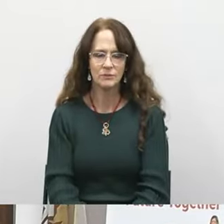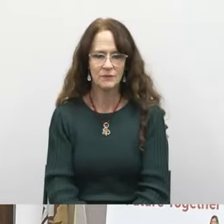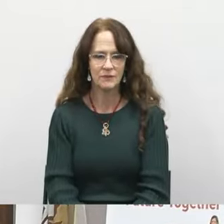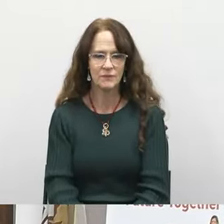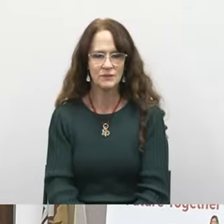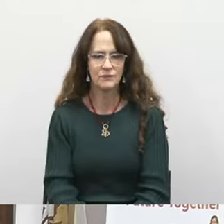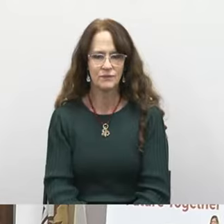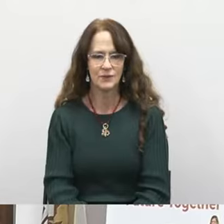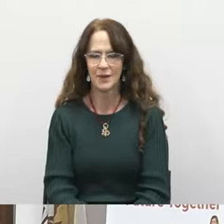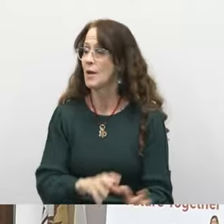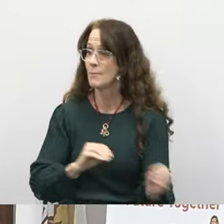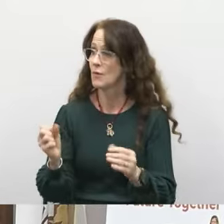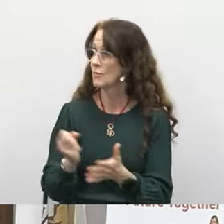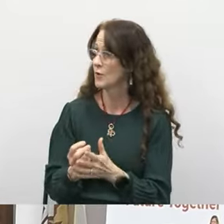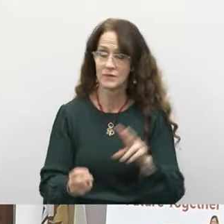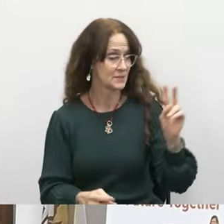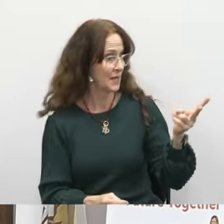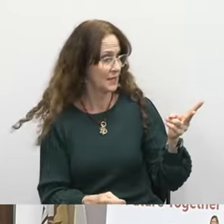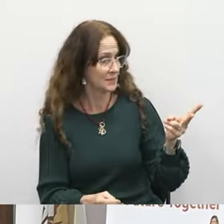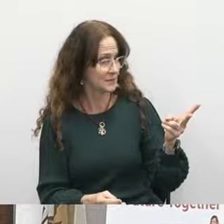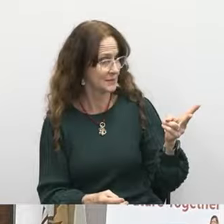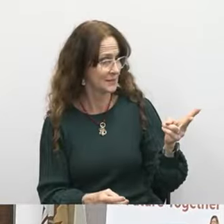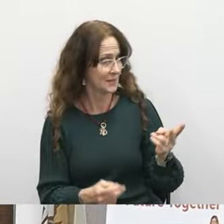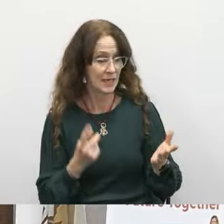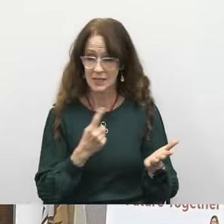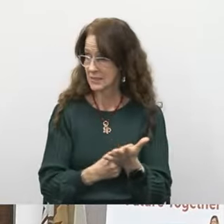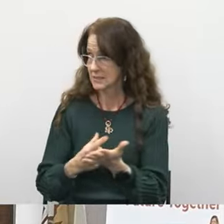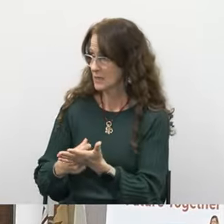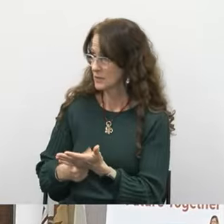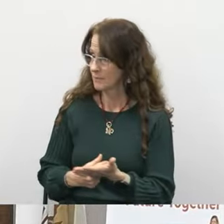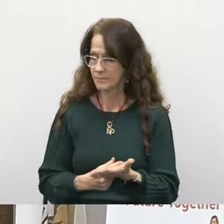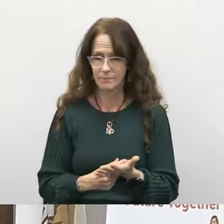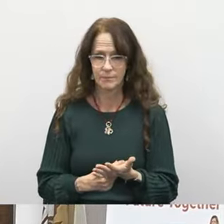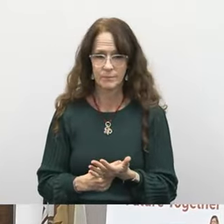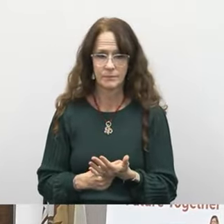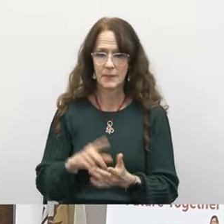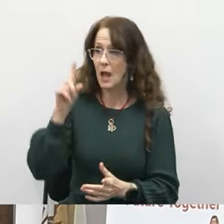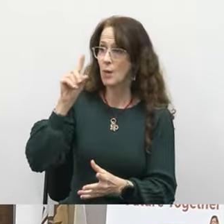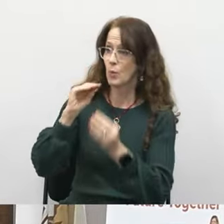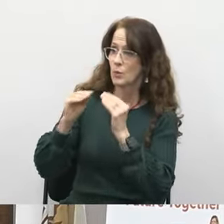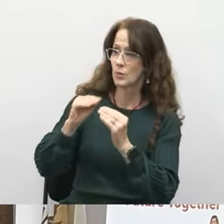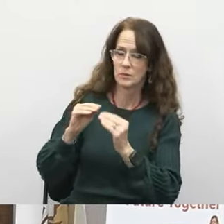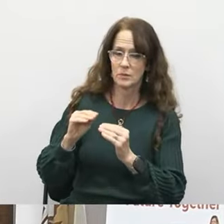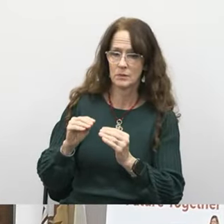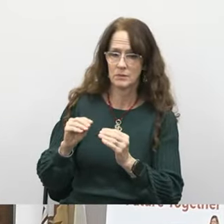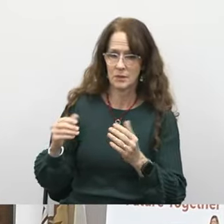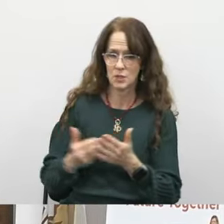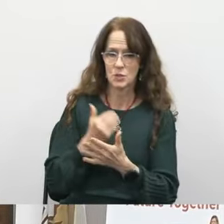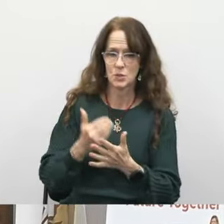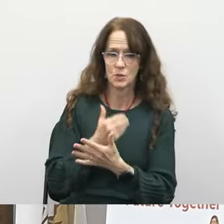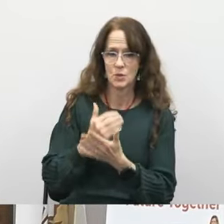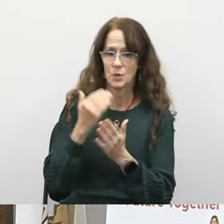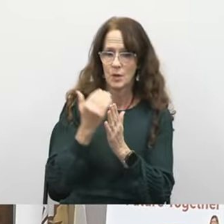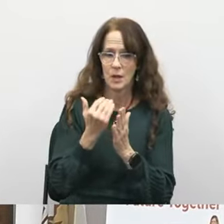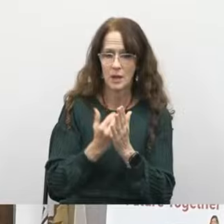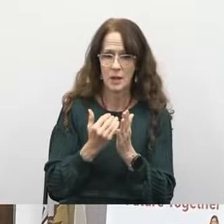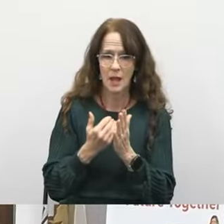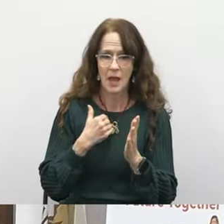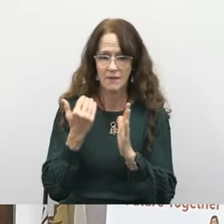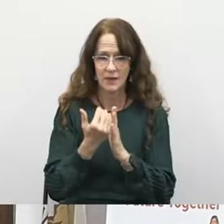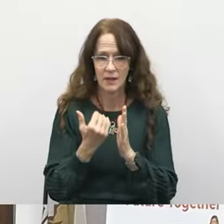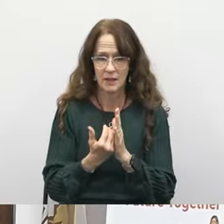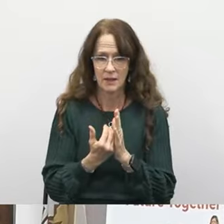Move to approve. Second. Any discussion? Just point of correction, on our updated agenda, we have it listed